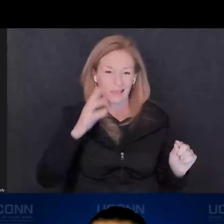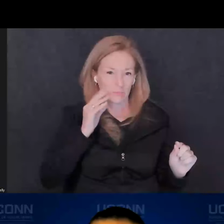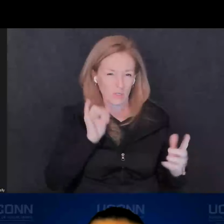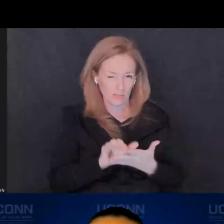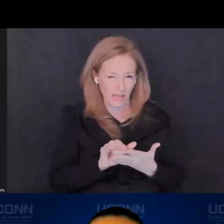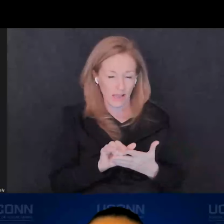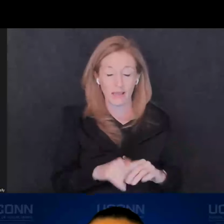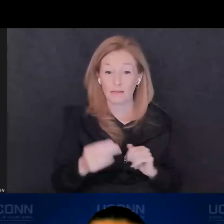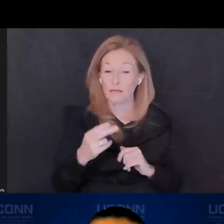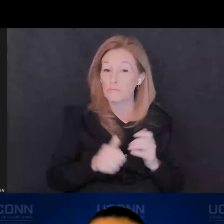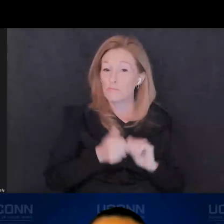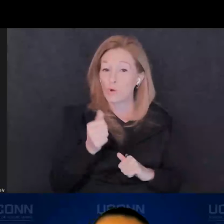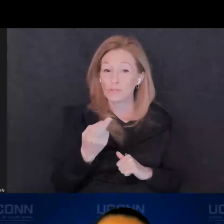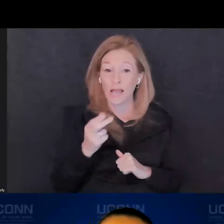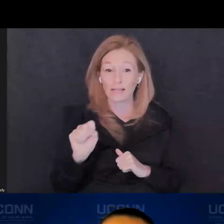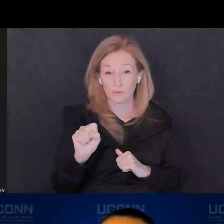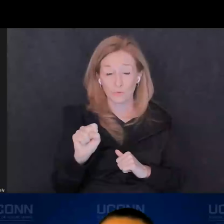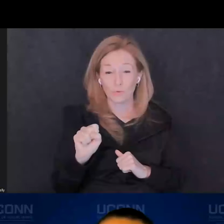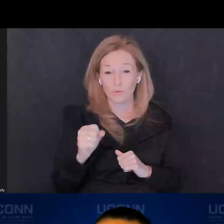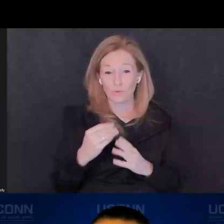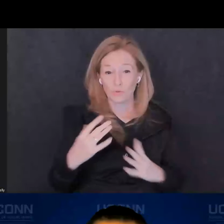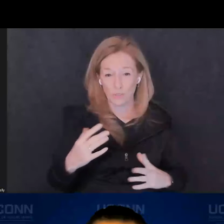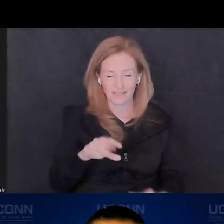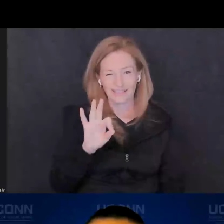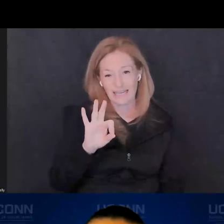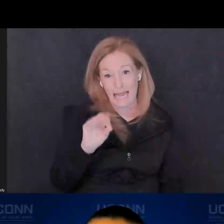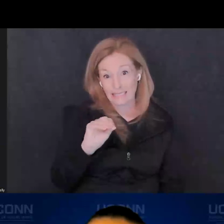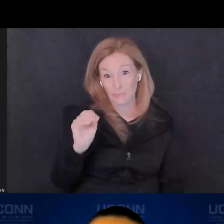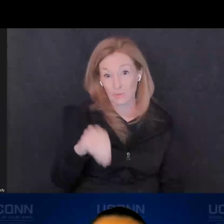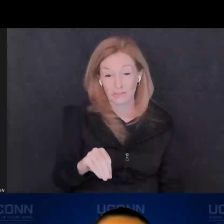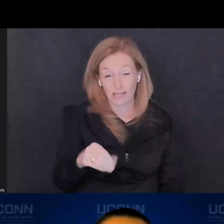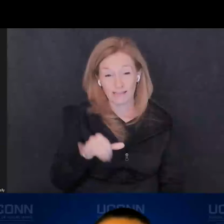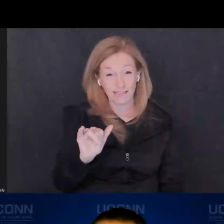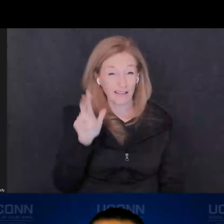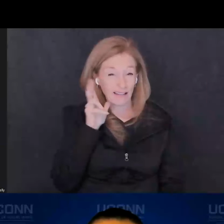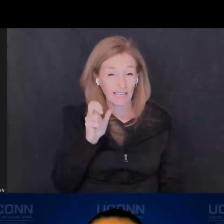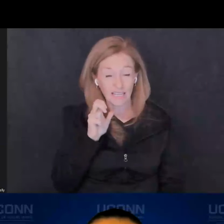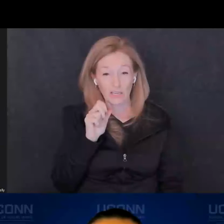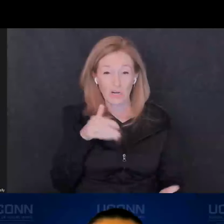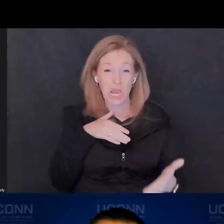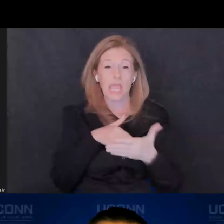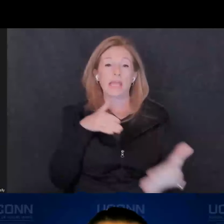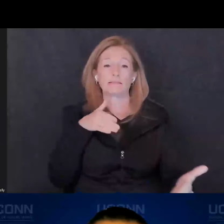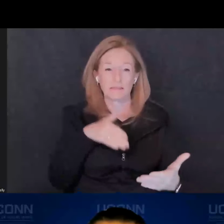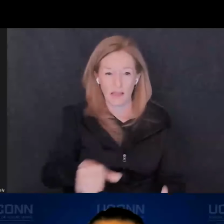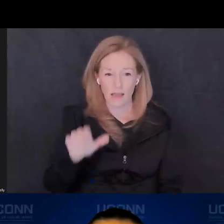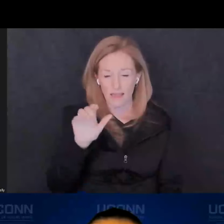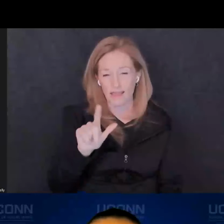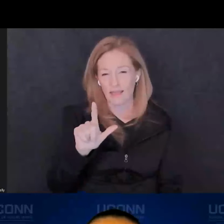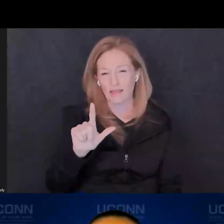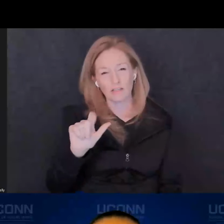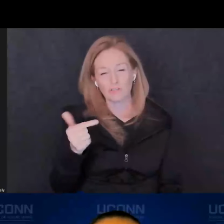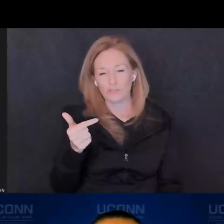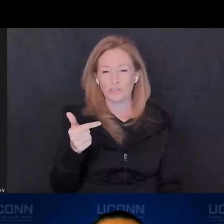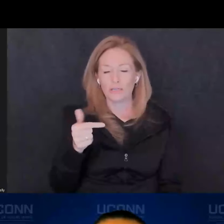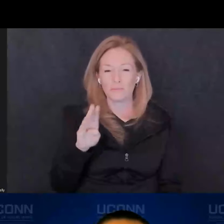around 90%, still report hearing anti-LGBTQ stuff at school regularly. So this is pretty pervasive